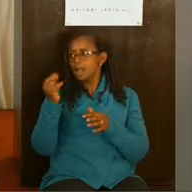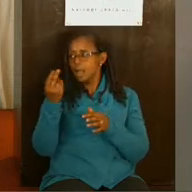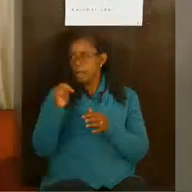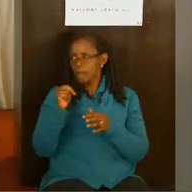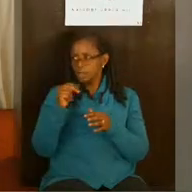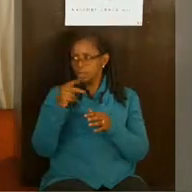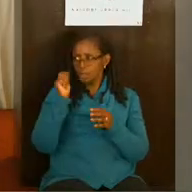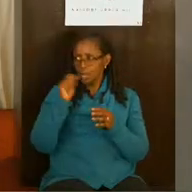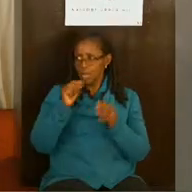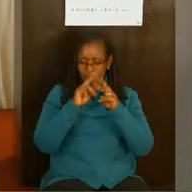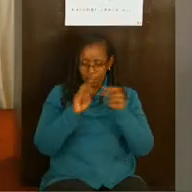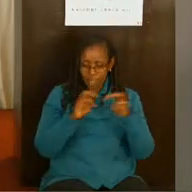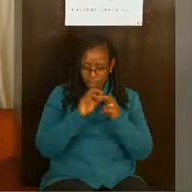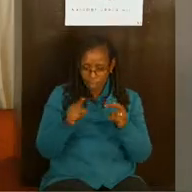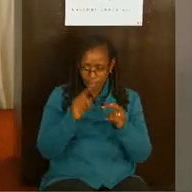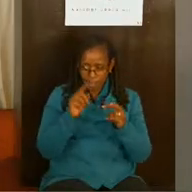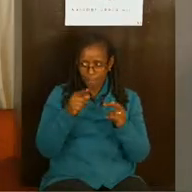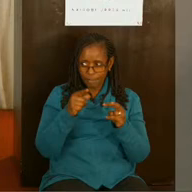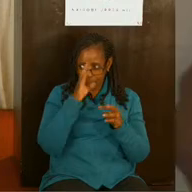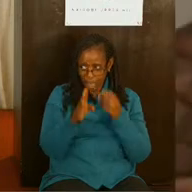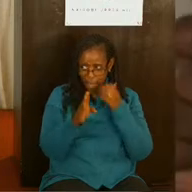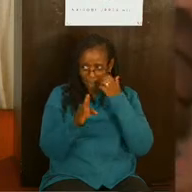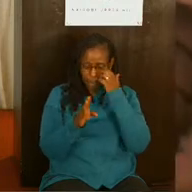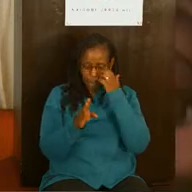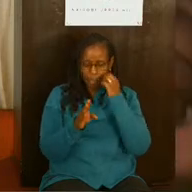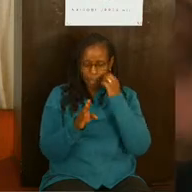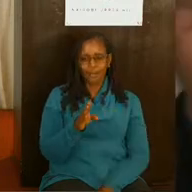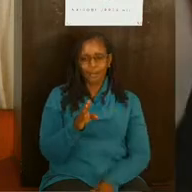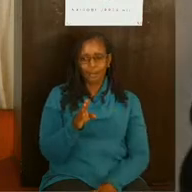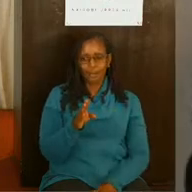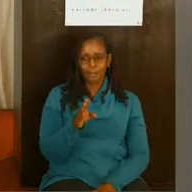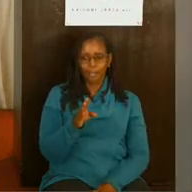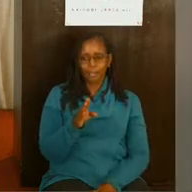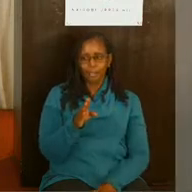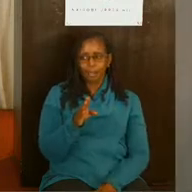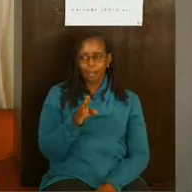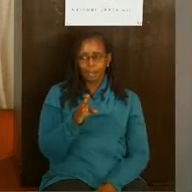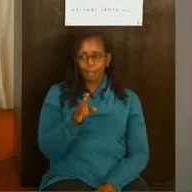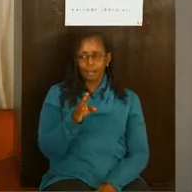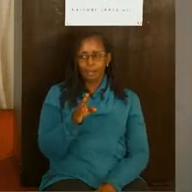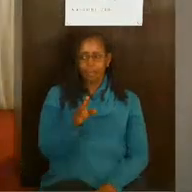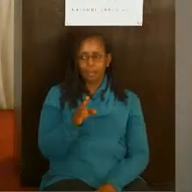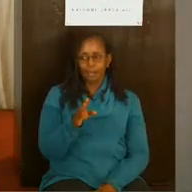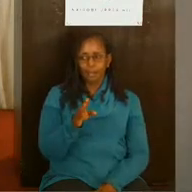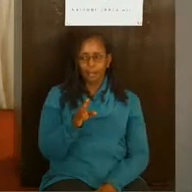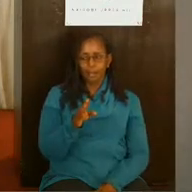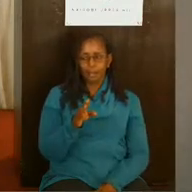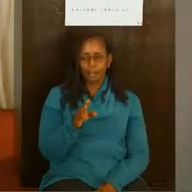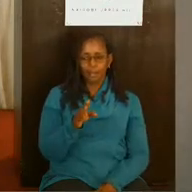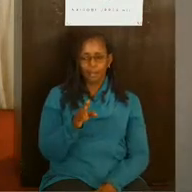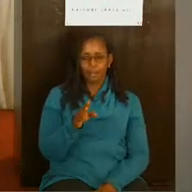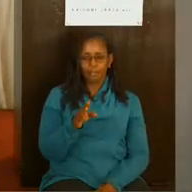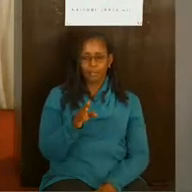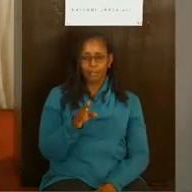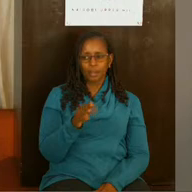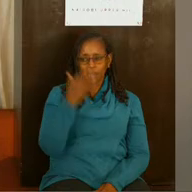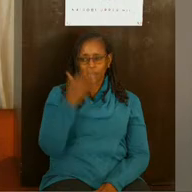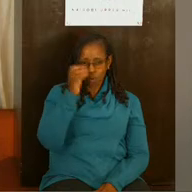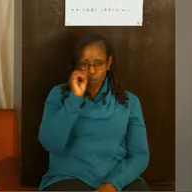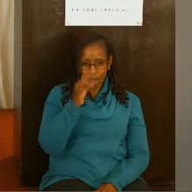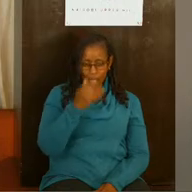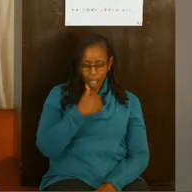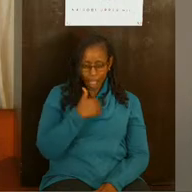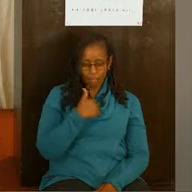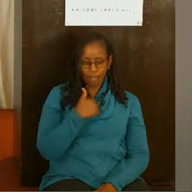Sunday it is the summary of the the summary of the I want to see where the good anglicans of Catholics here and he